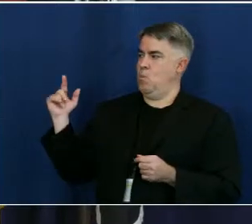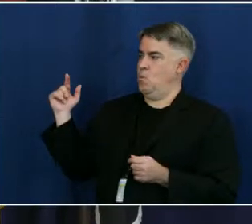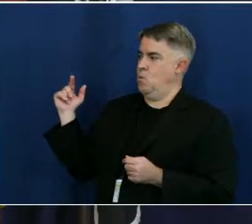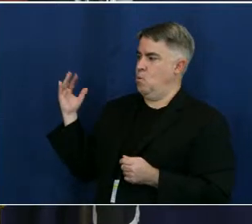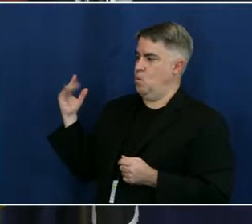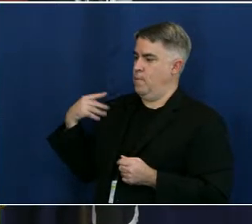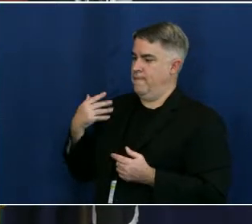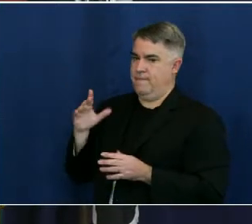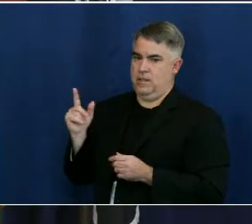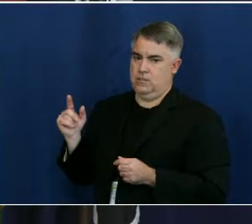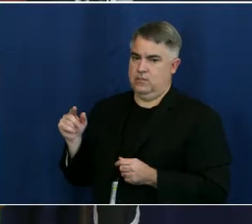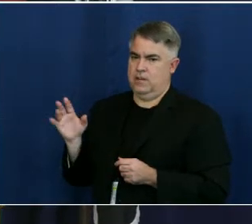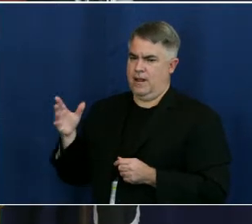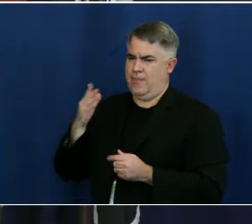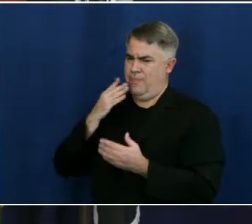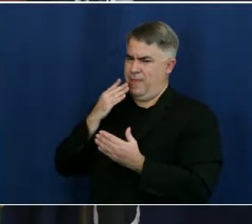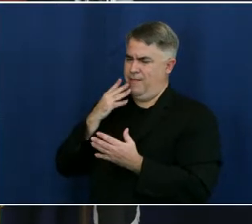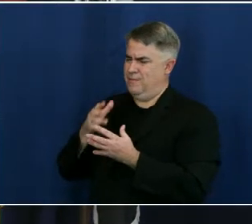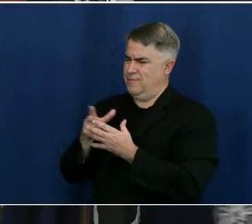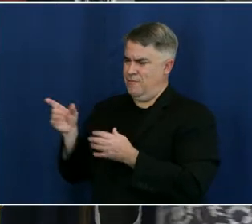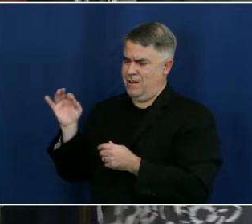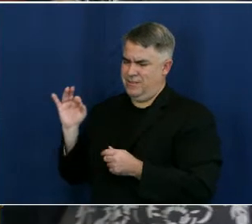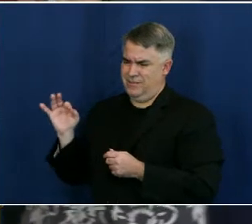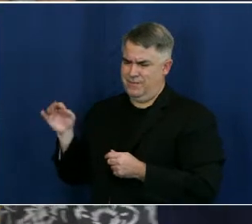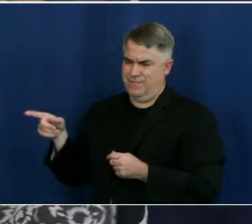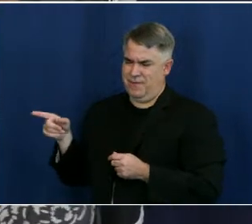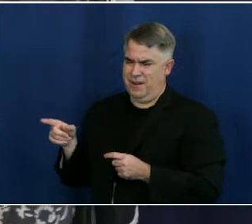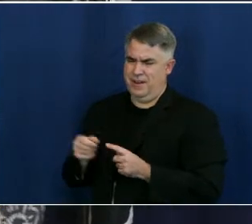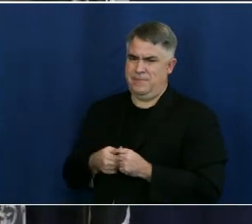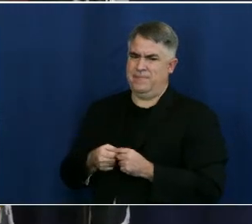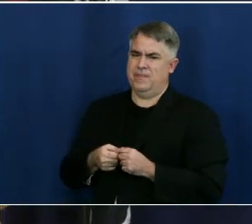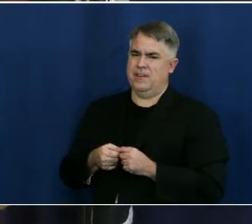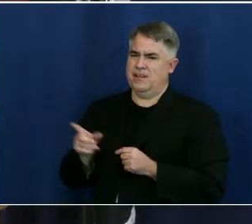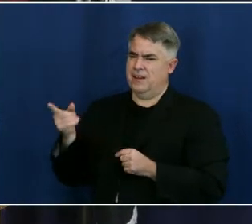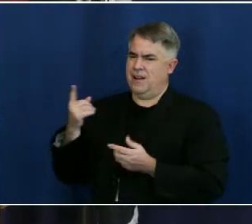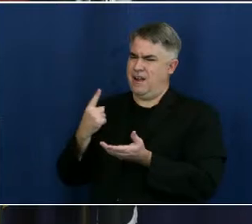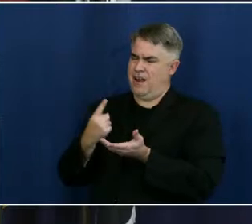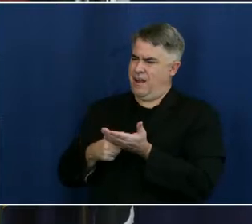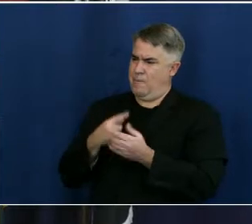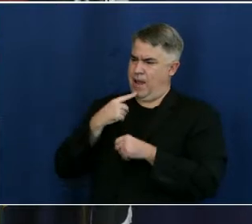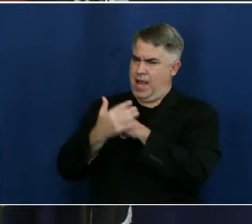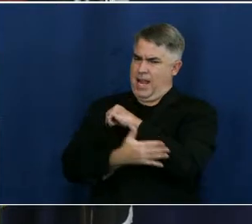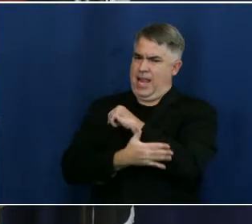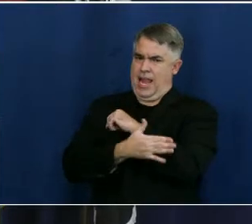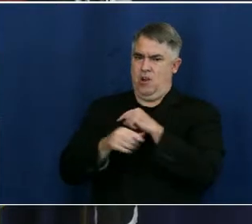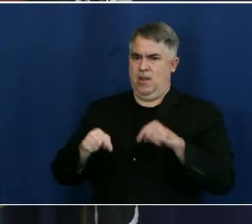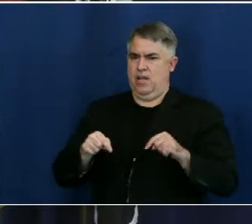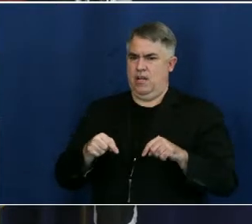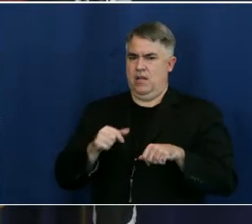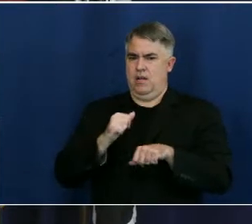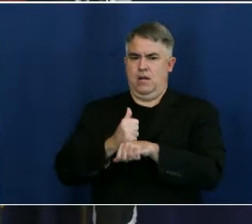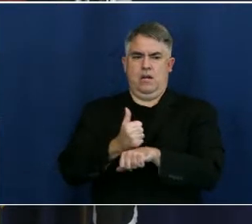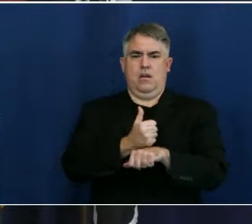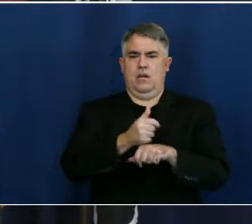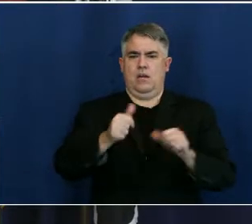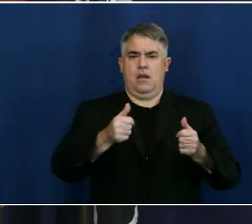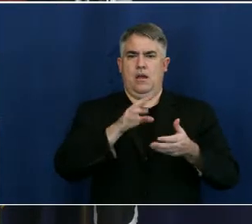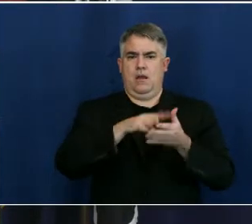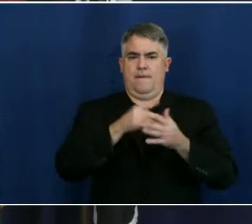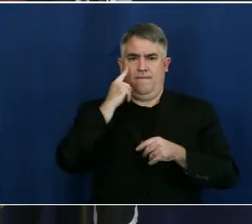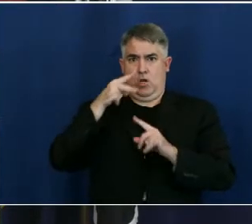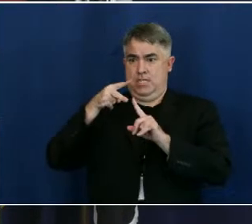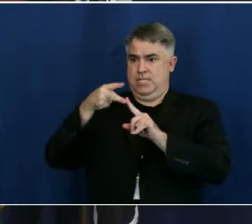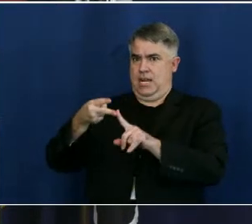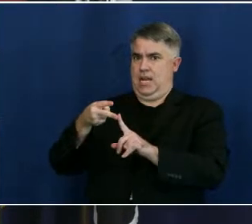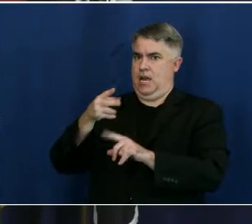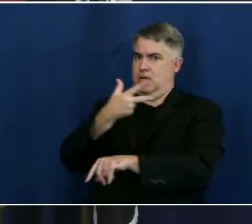Thank you so much. In terms of the county's posture in scheduling second doses, is the county going to, A,